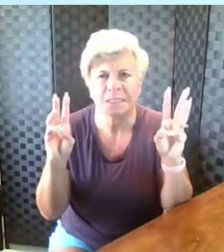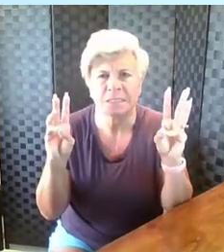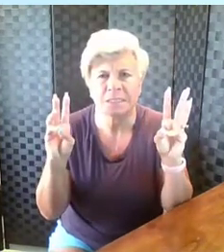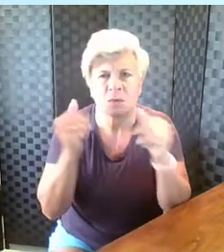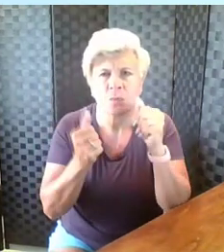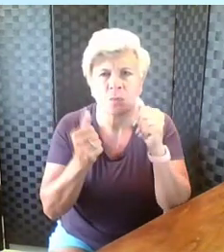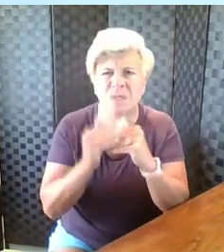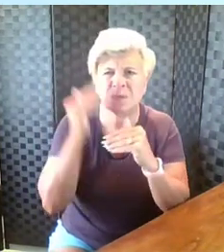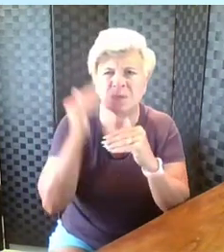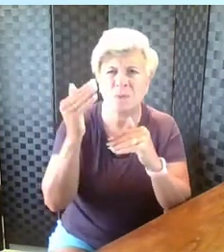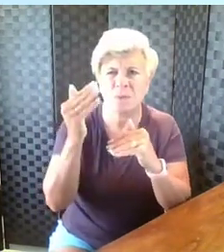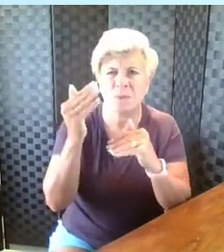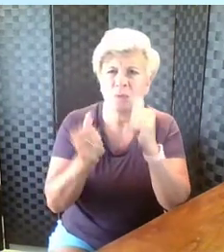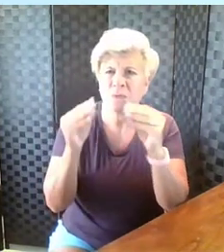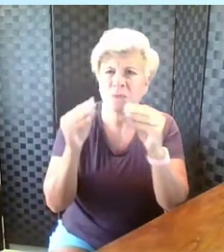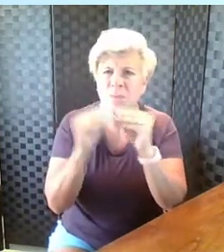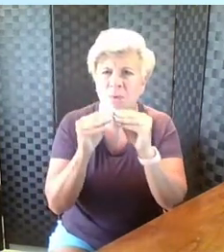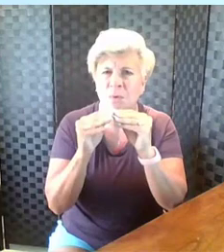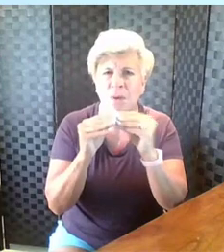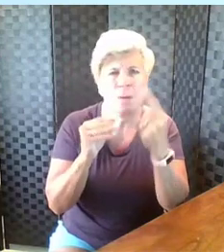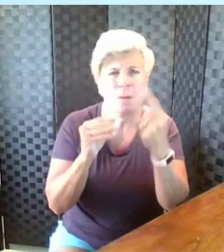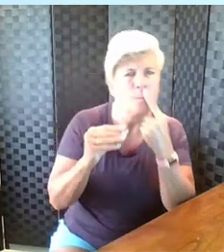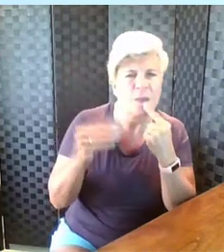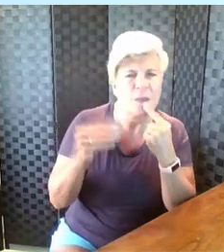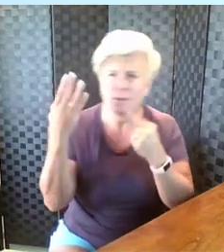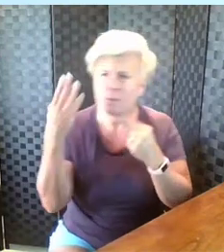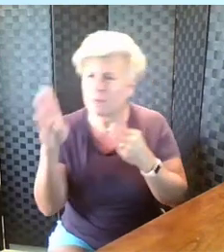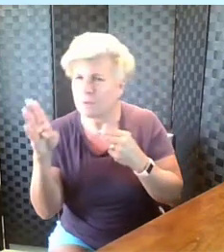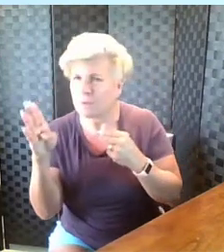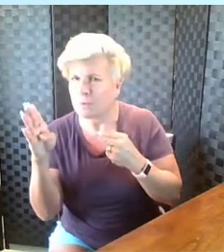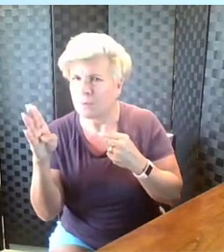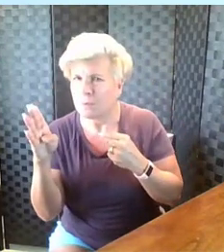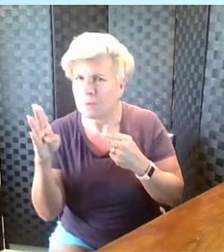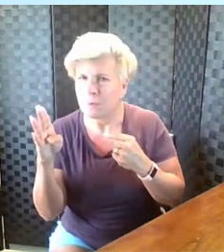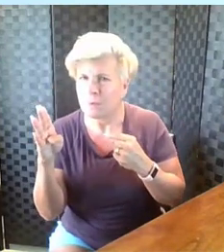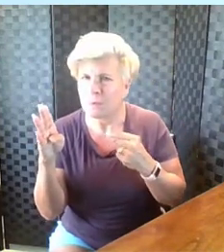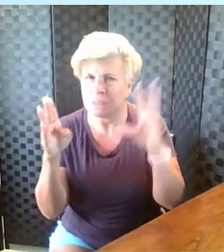Which group is greater? Which group is more, the red birds or the blue birds?